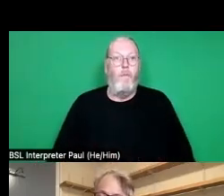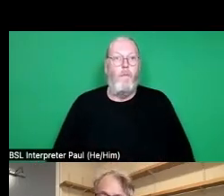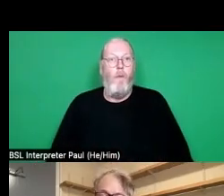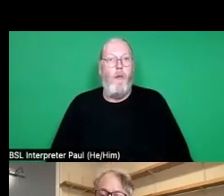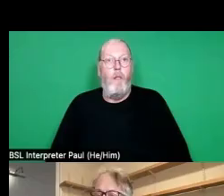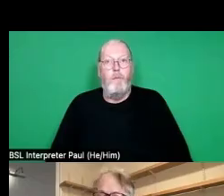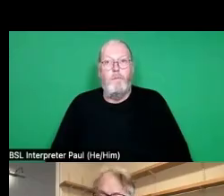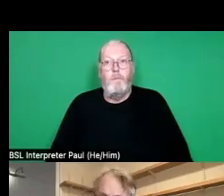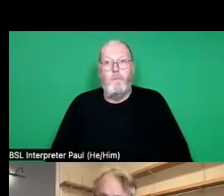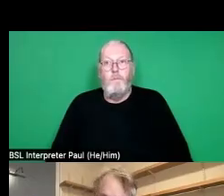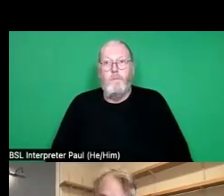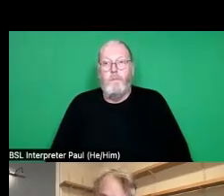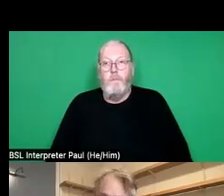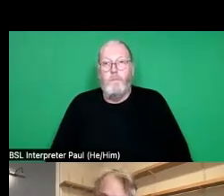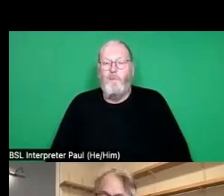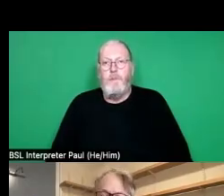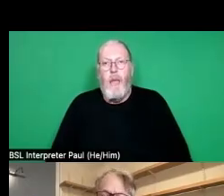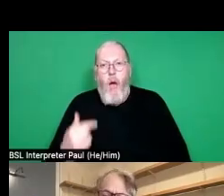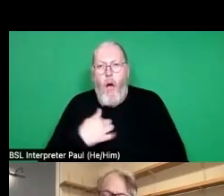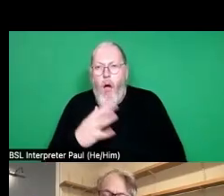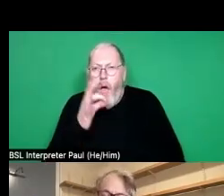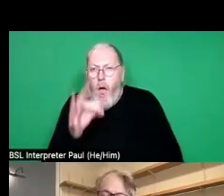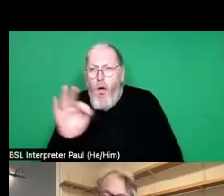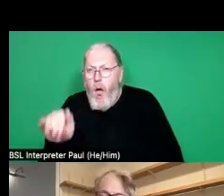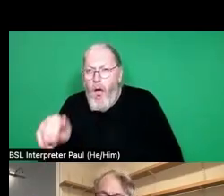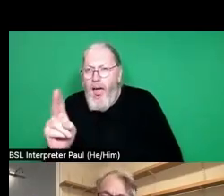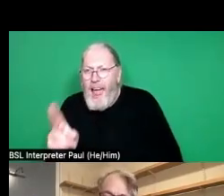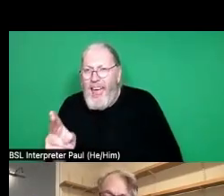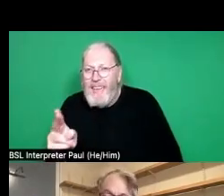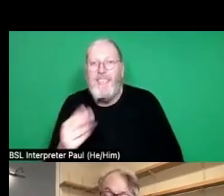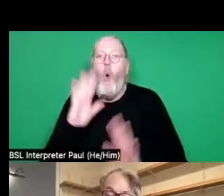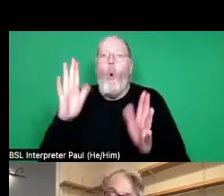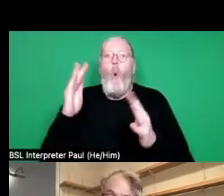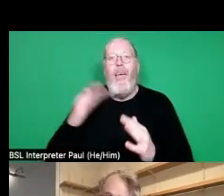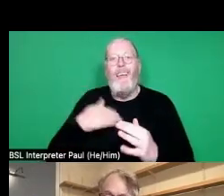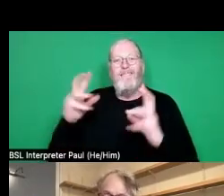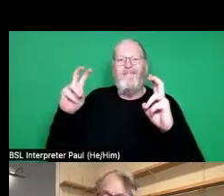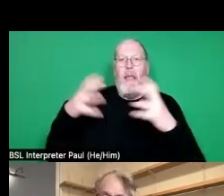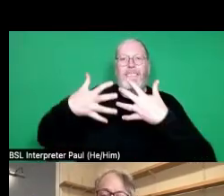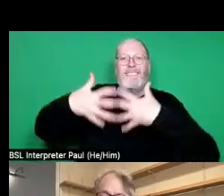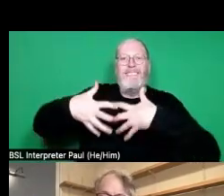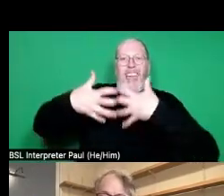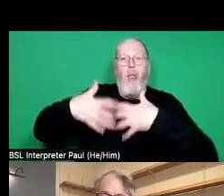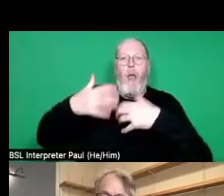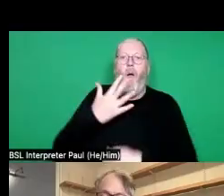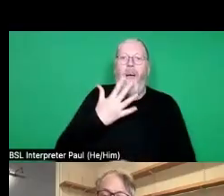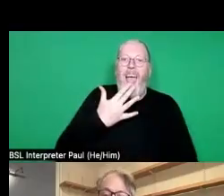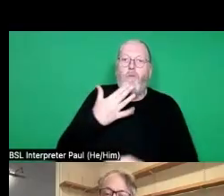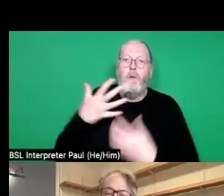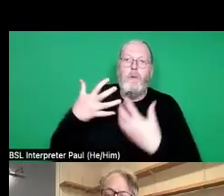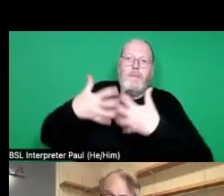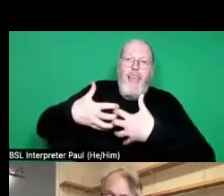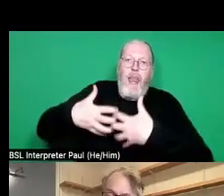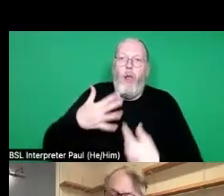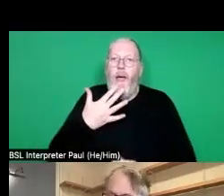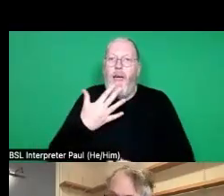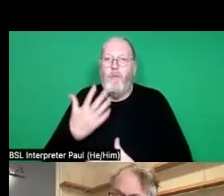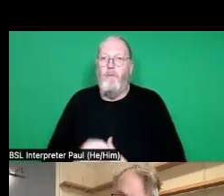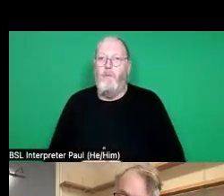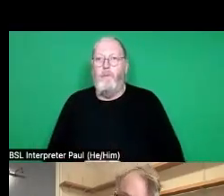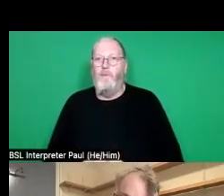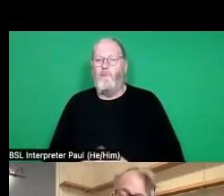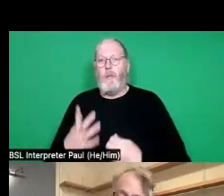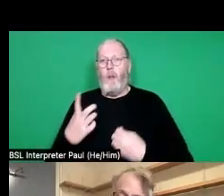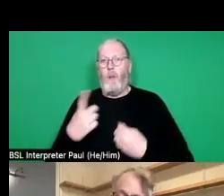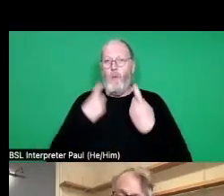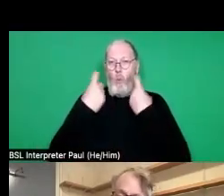it says no, it was just a technical error. This was not, and I sort of suggest there might be an Orwellian kind of tension here between the LLM's need,